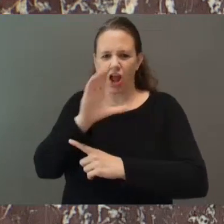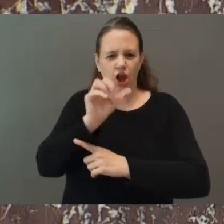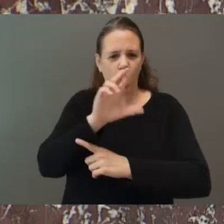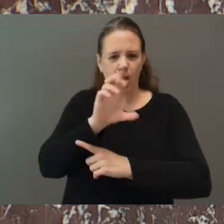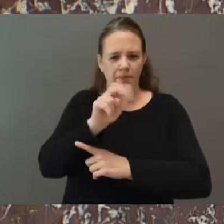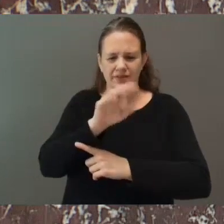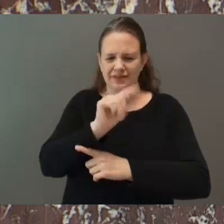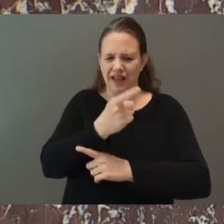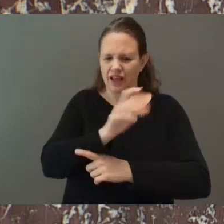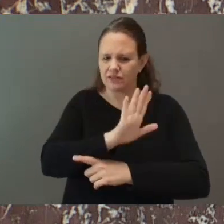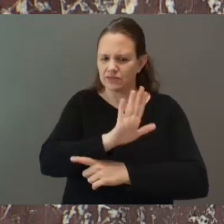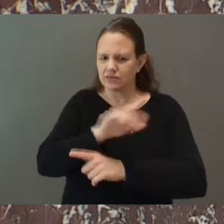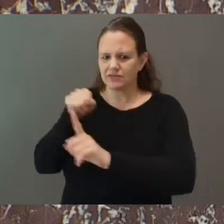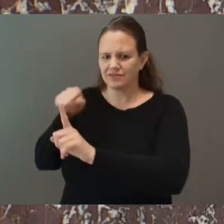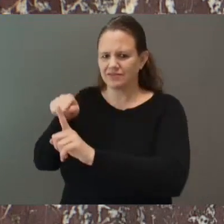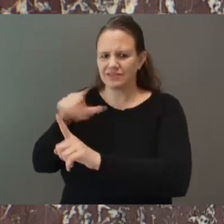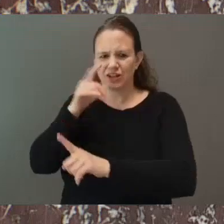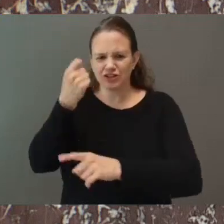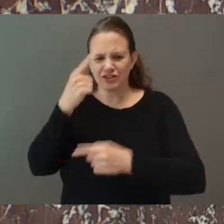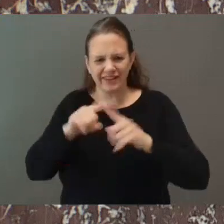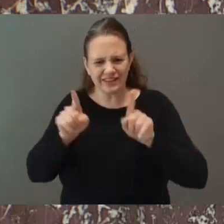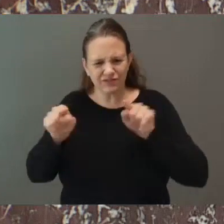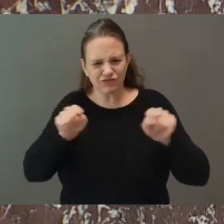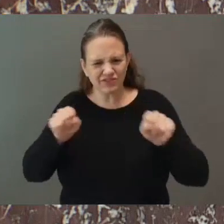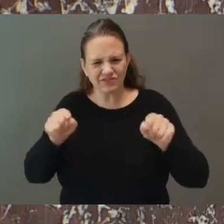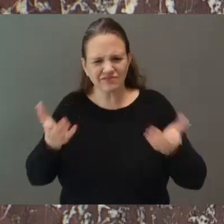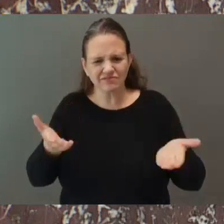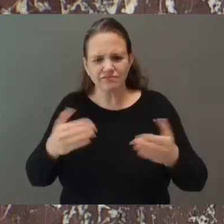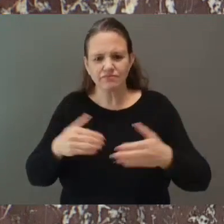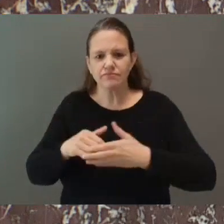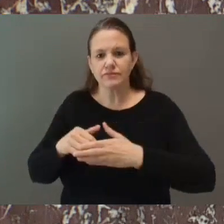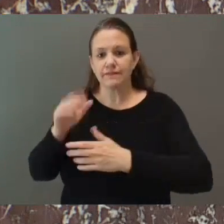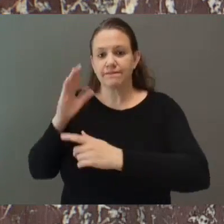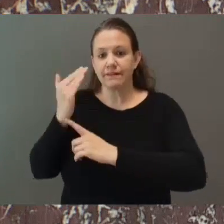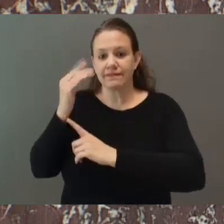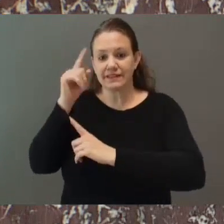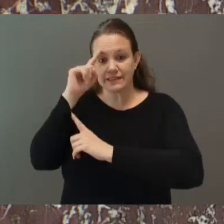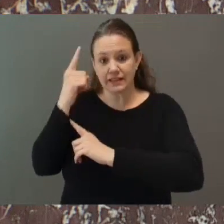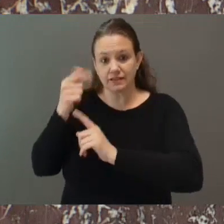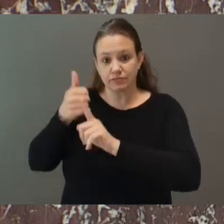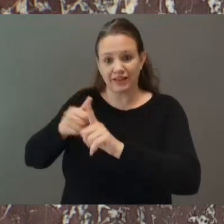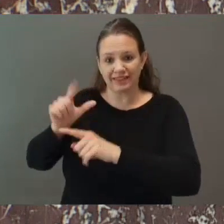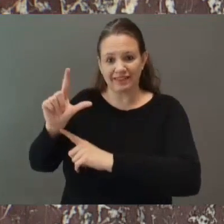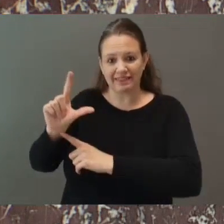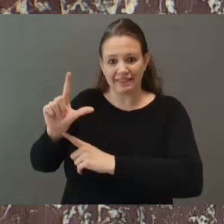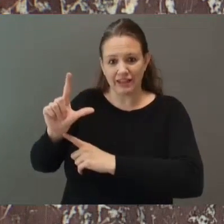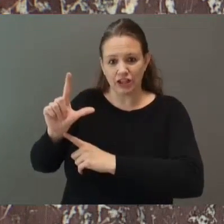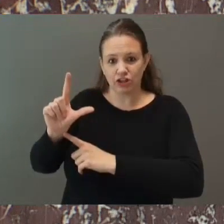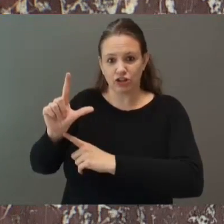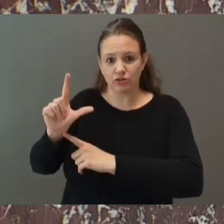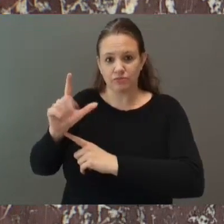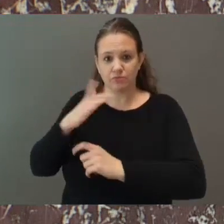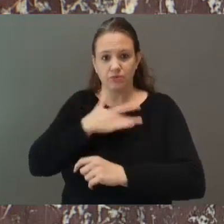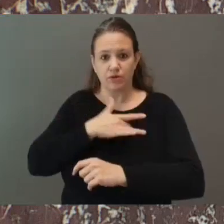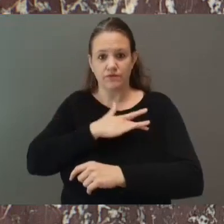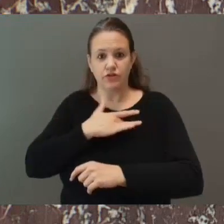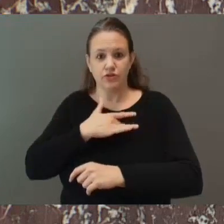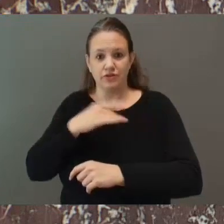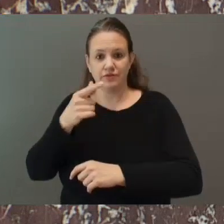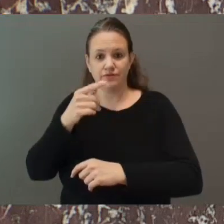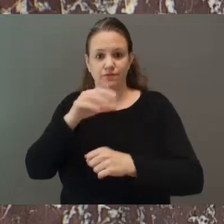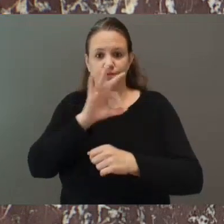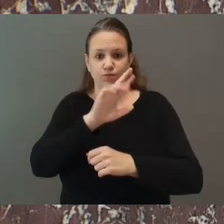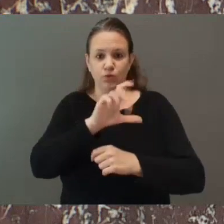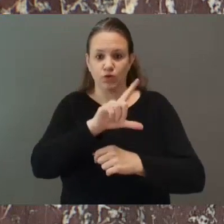tax of 15 cents a litre that could be removed today, saving British Columbians $1 billion instead of spending $1 billion on consultants. In